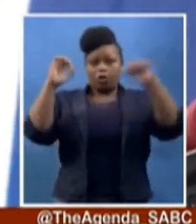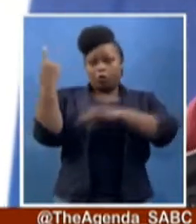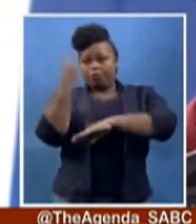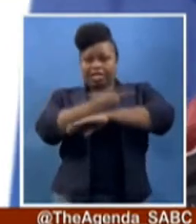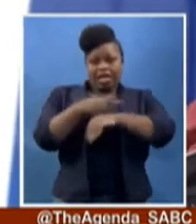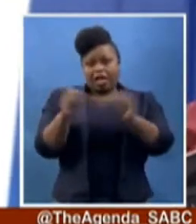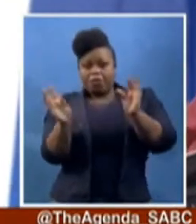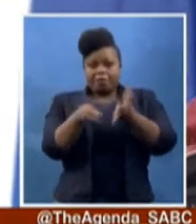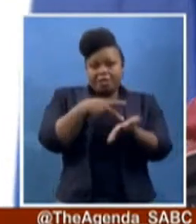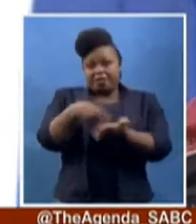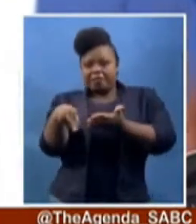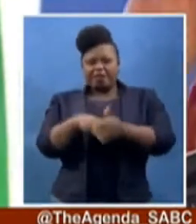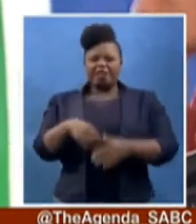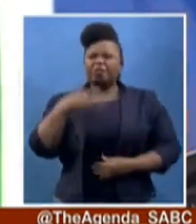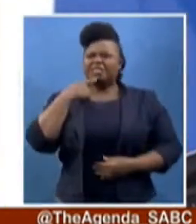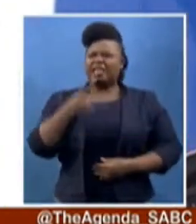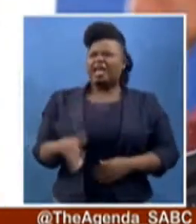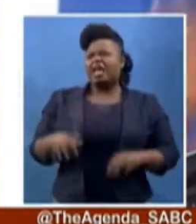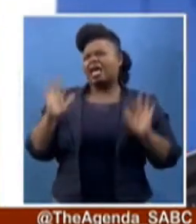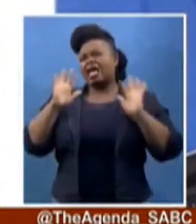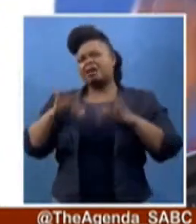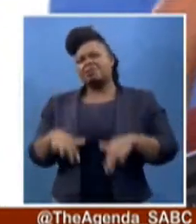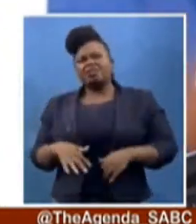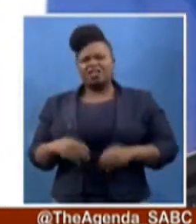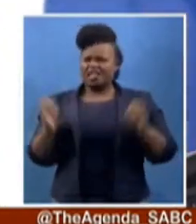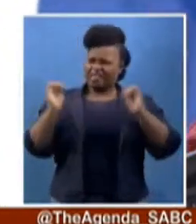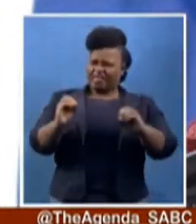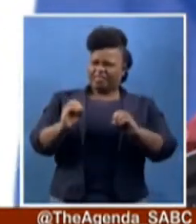hona nuts a ithotseng ka mora